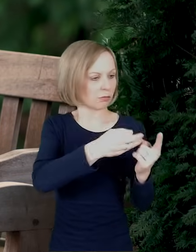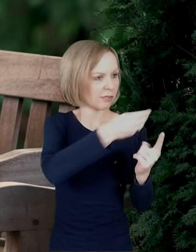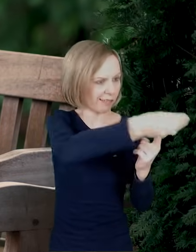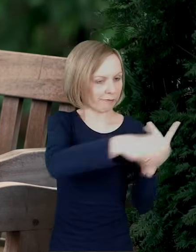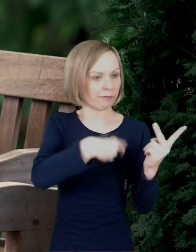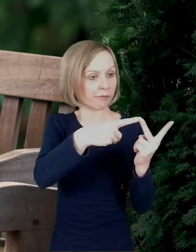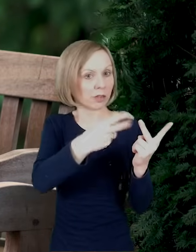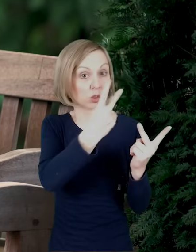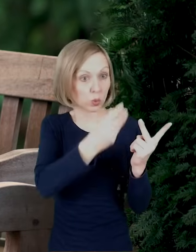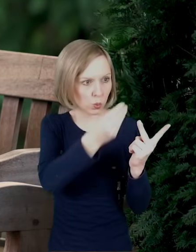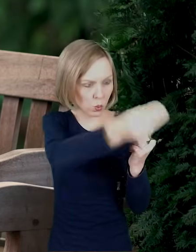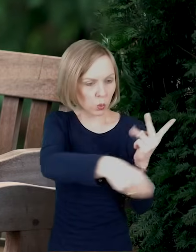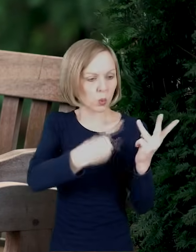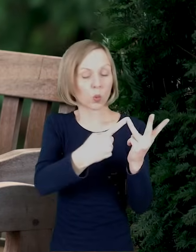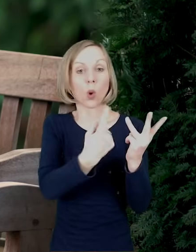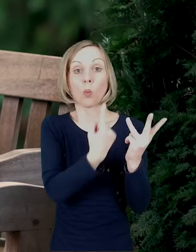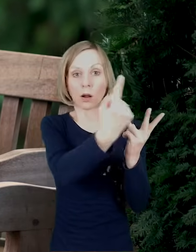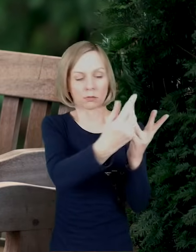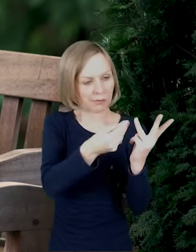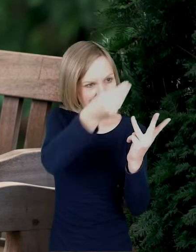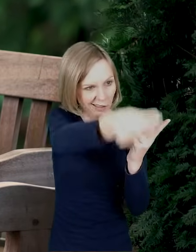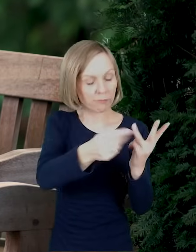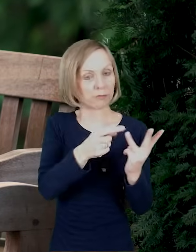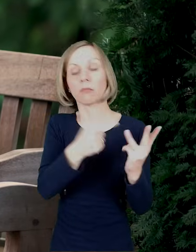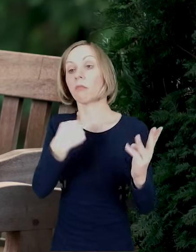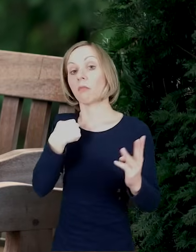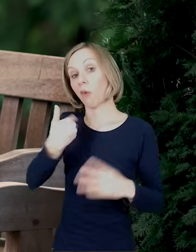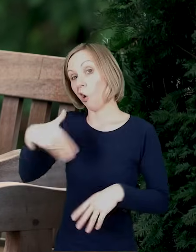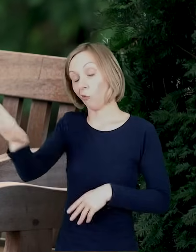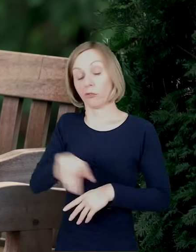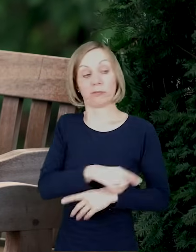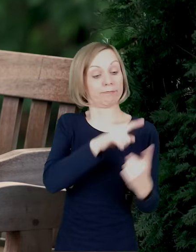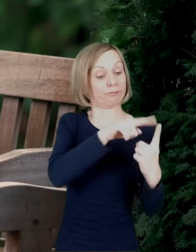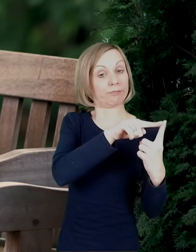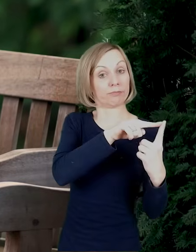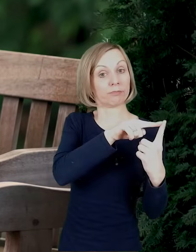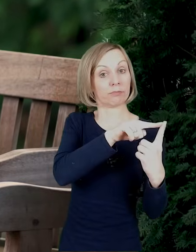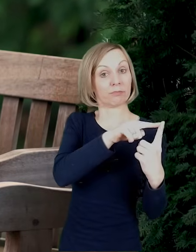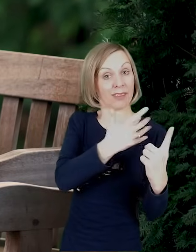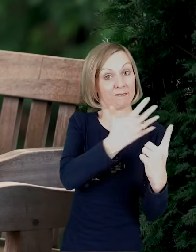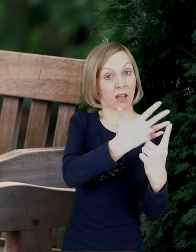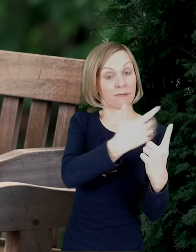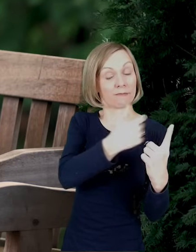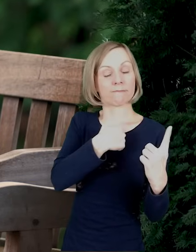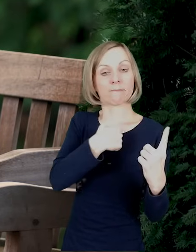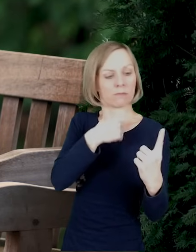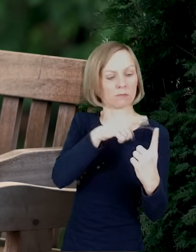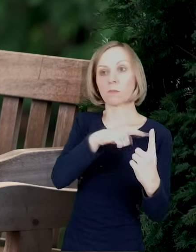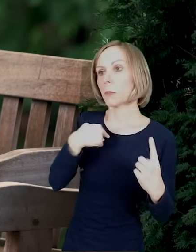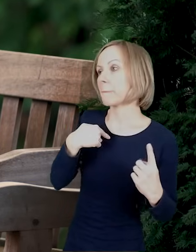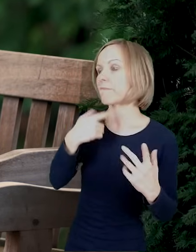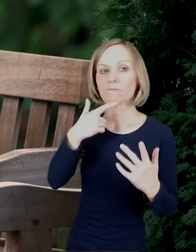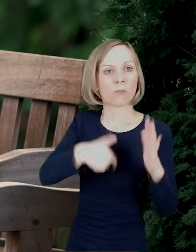ability. Then he went away. The one who had received the 5 talents went off at once